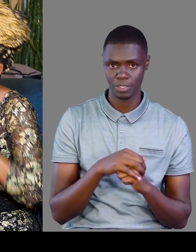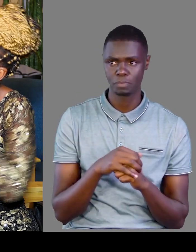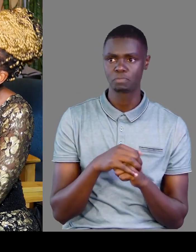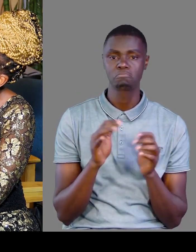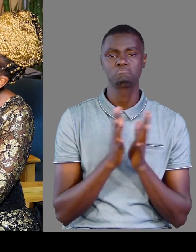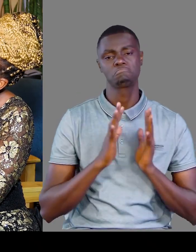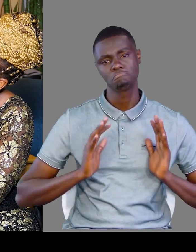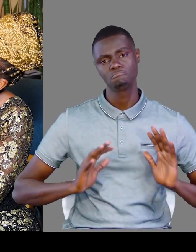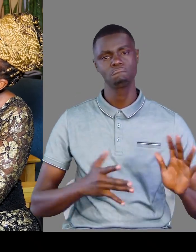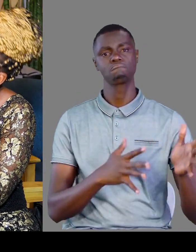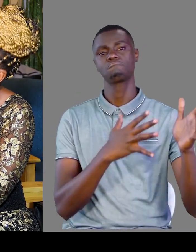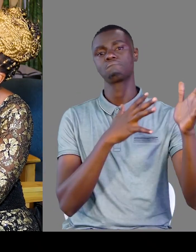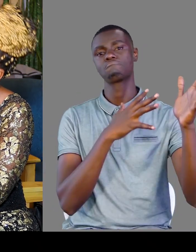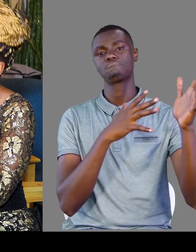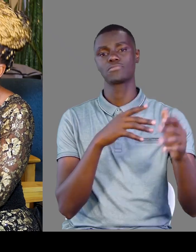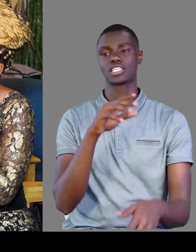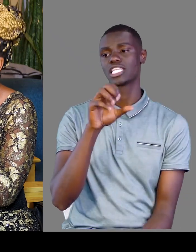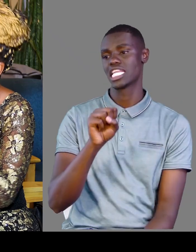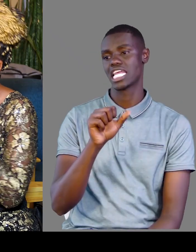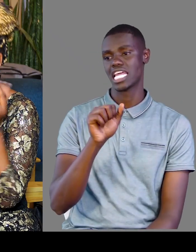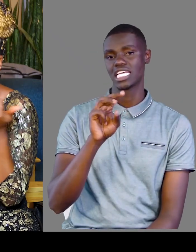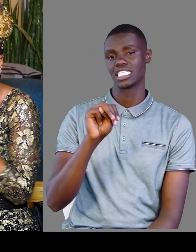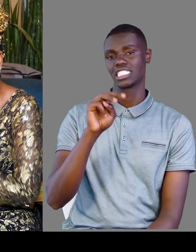up for Samira.